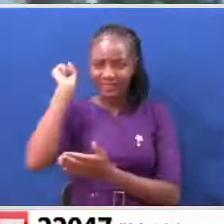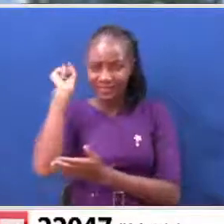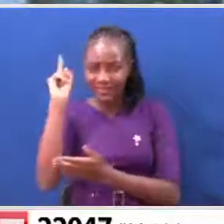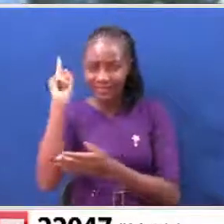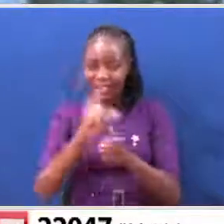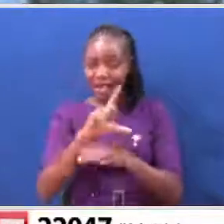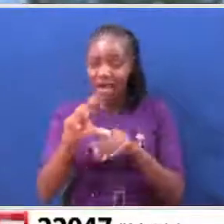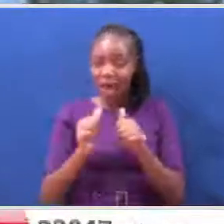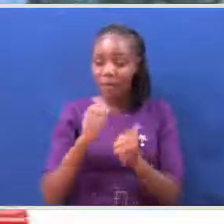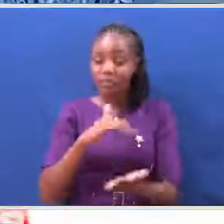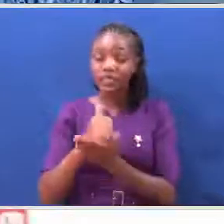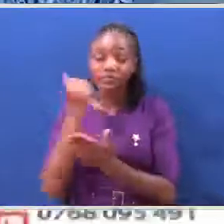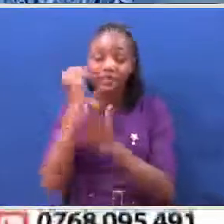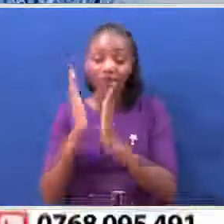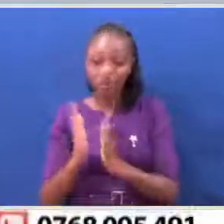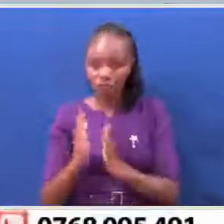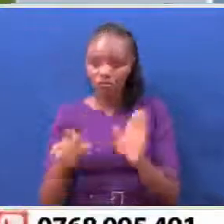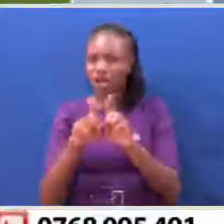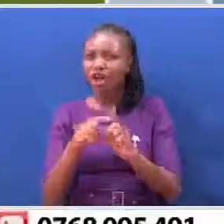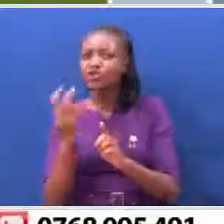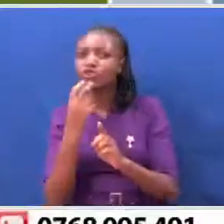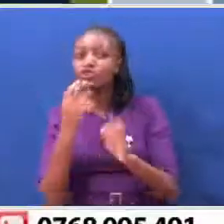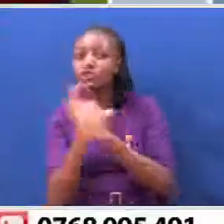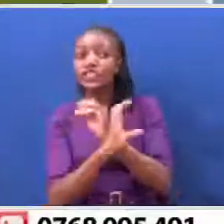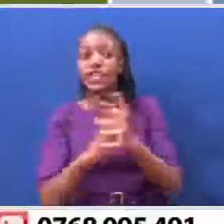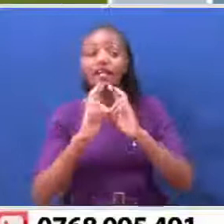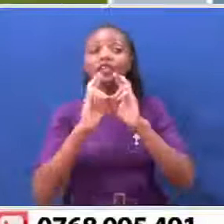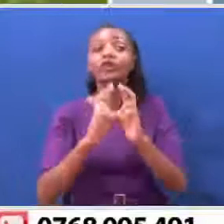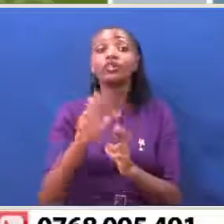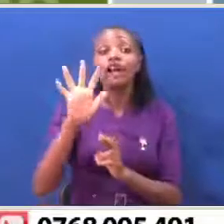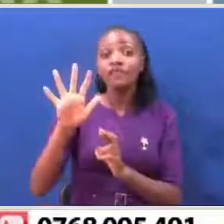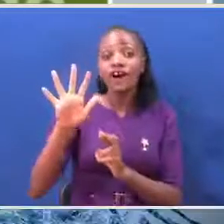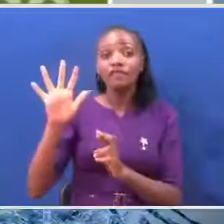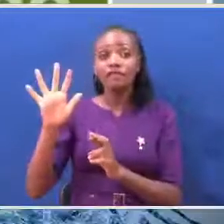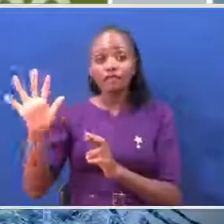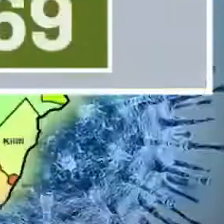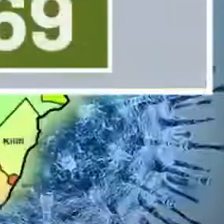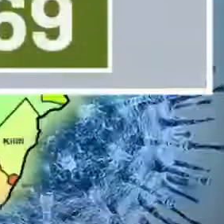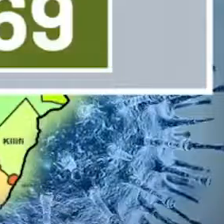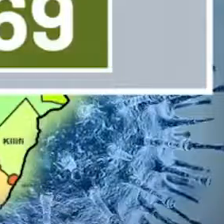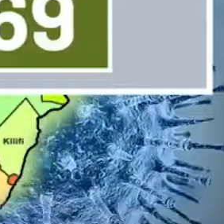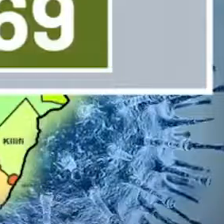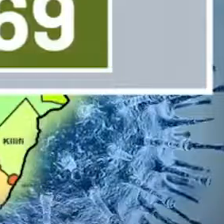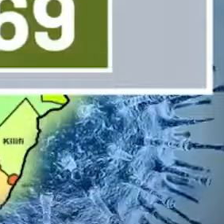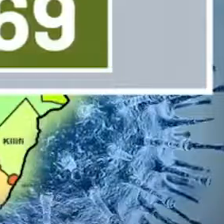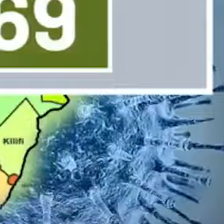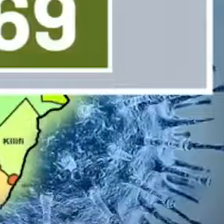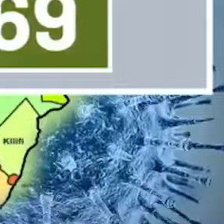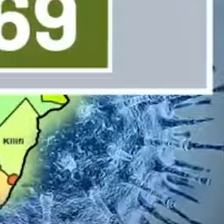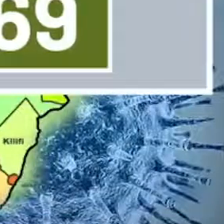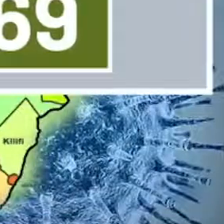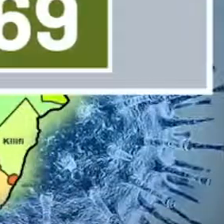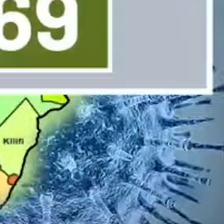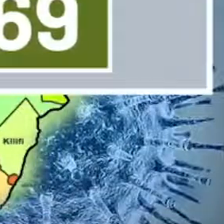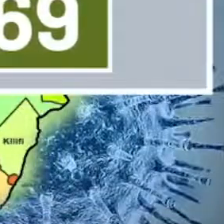which vaccine are we going to use. On Tuesday, the country recorded 551 new COVID-19 infections, bringing the